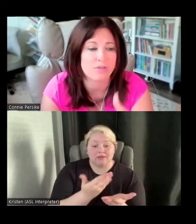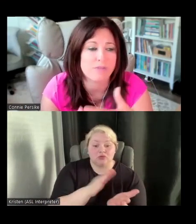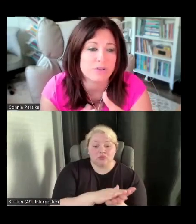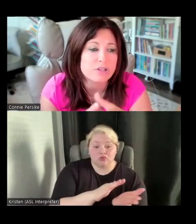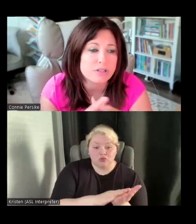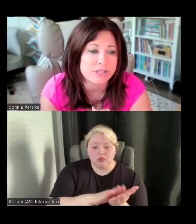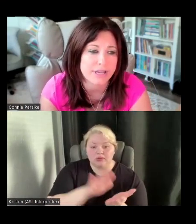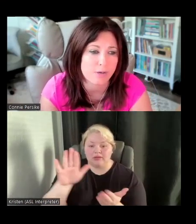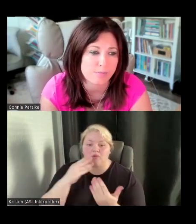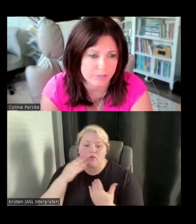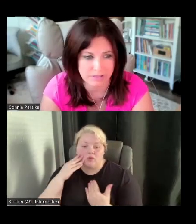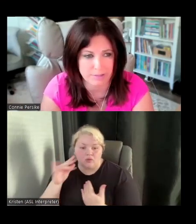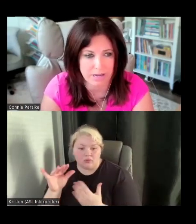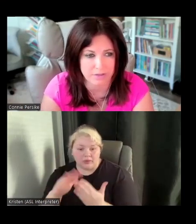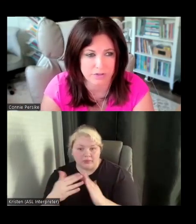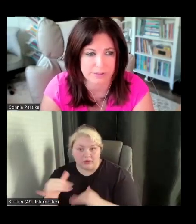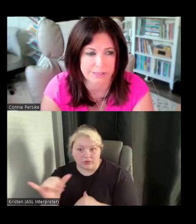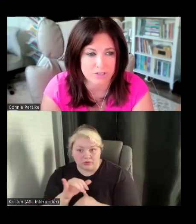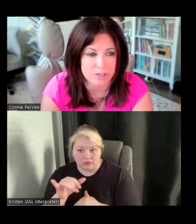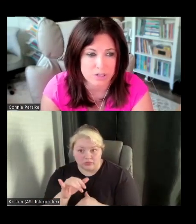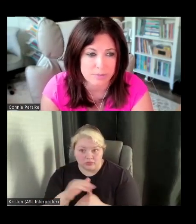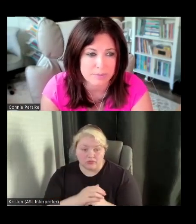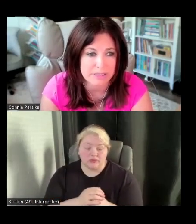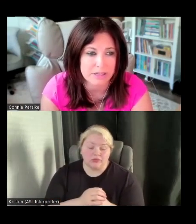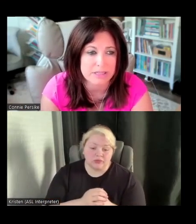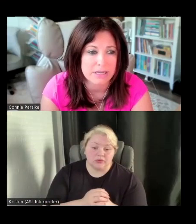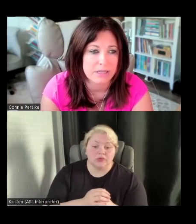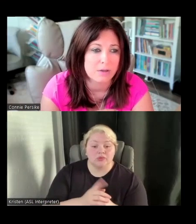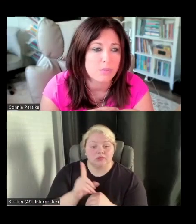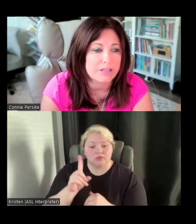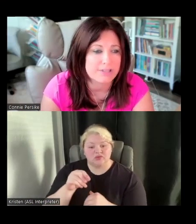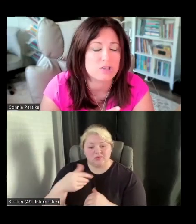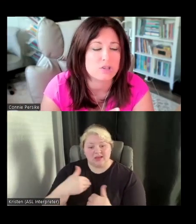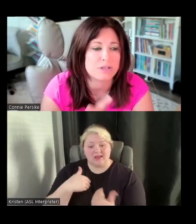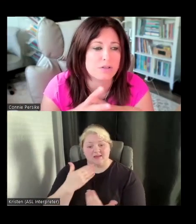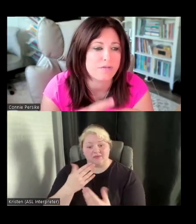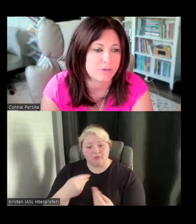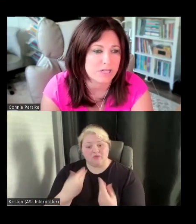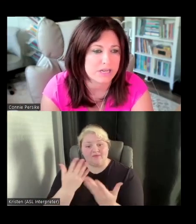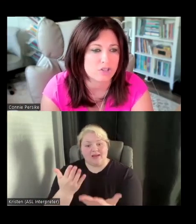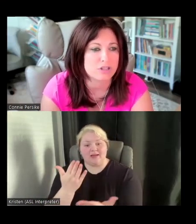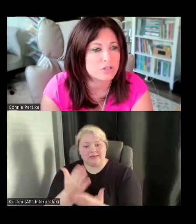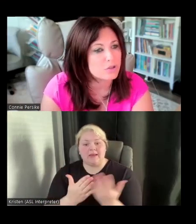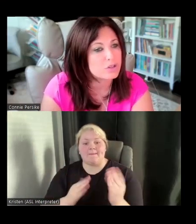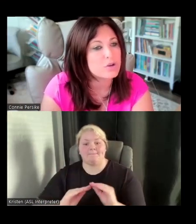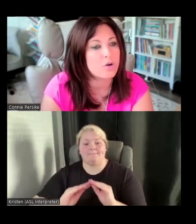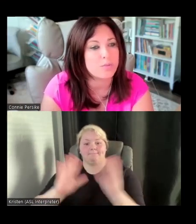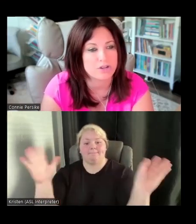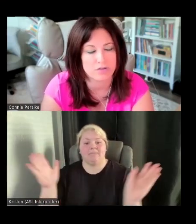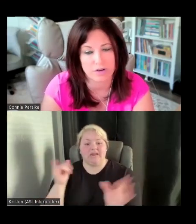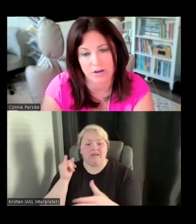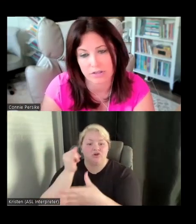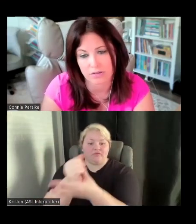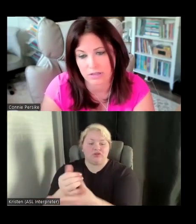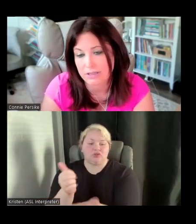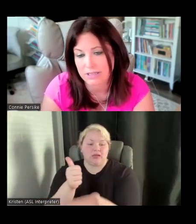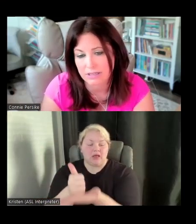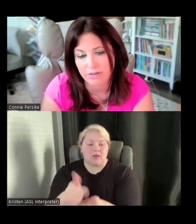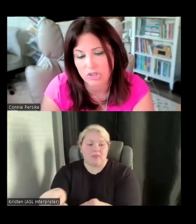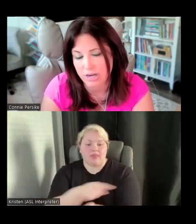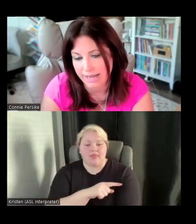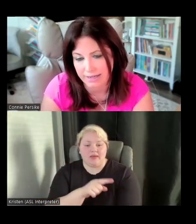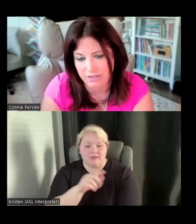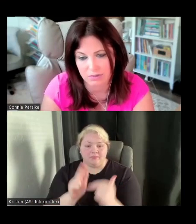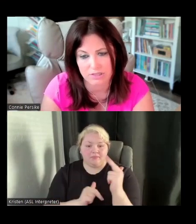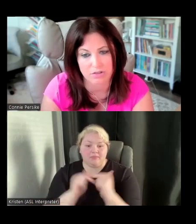explicit interventions to help build upon those relationships? Because relationships are the foundation to so much for our students. And